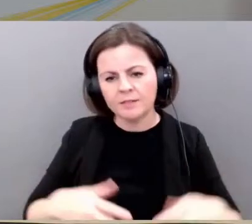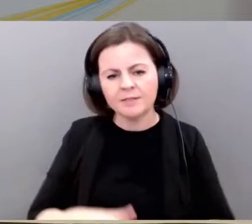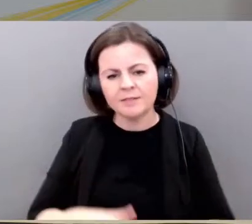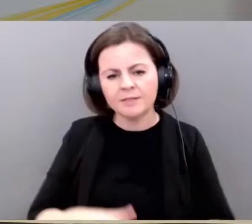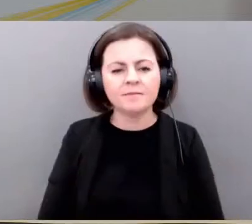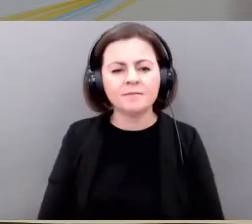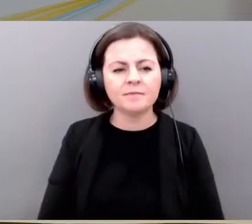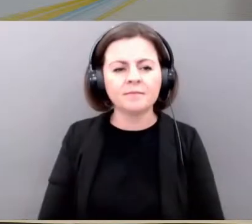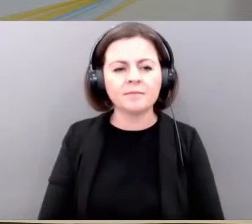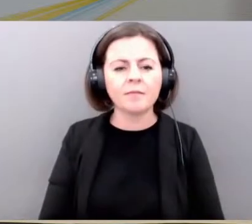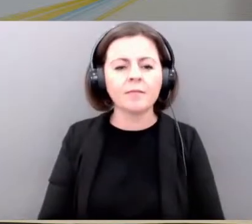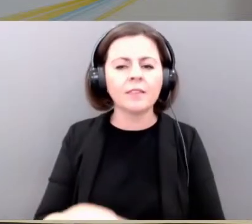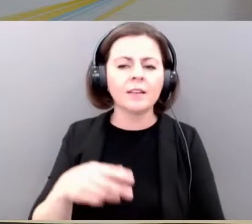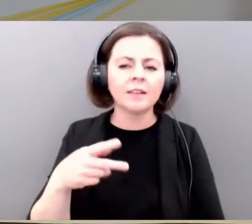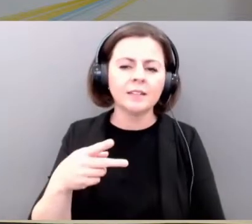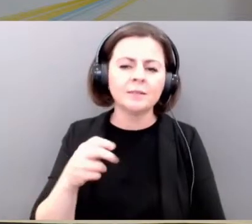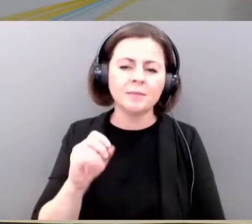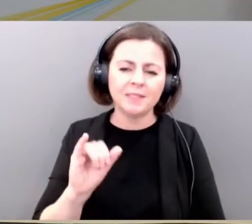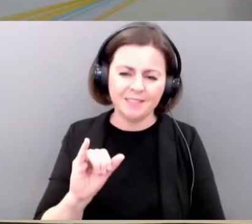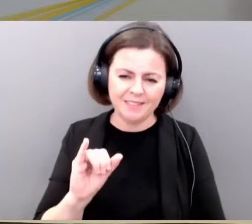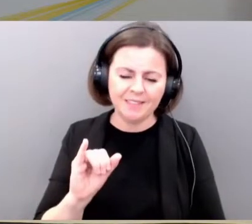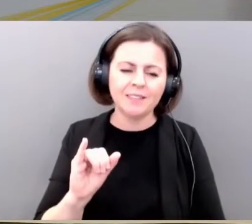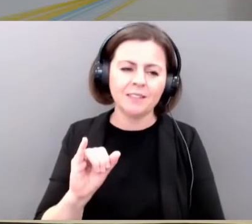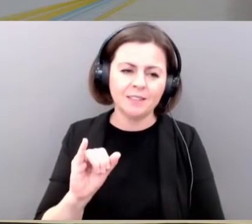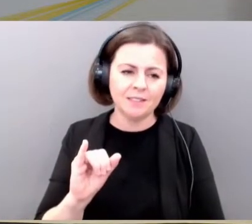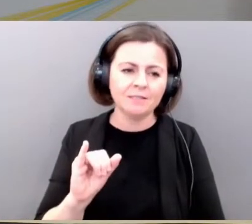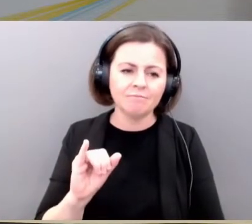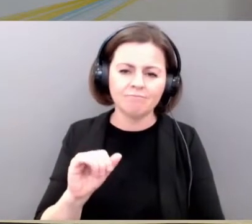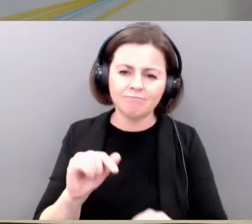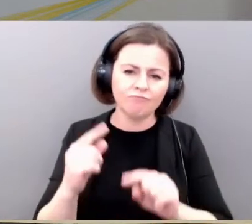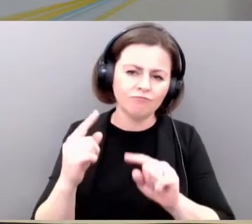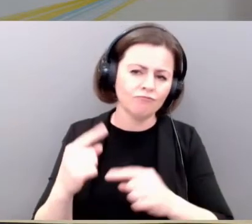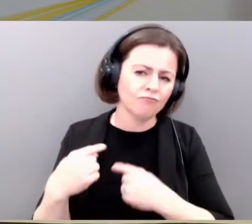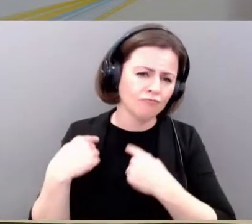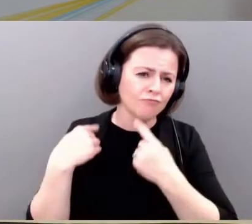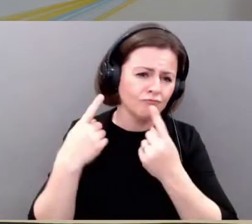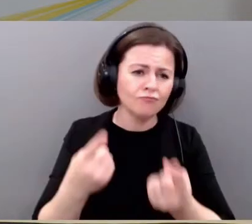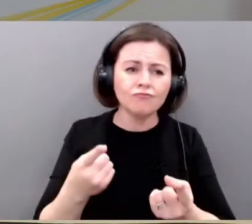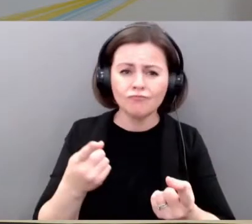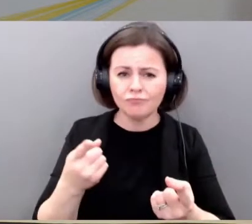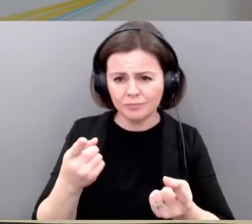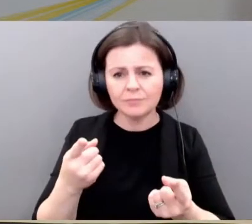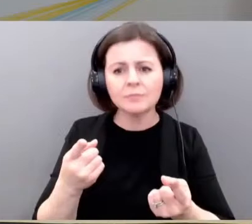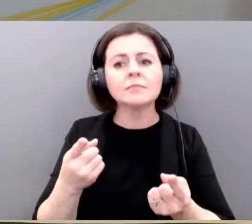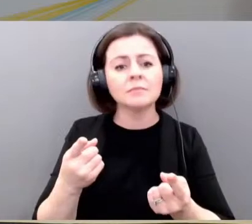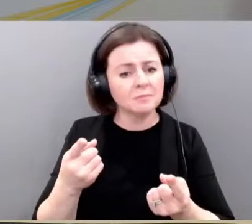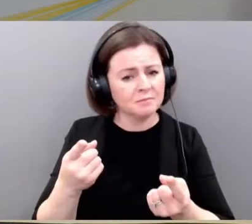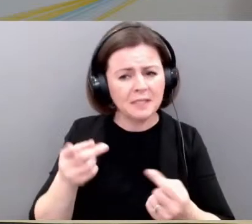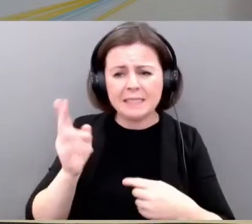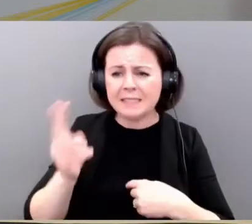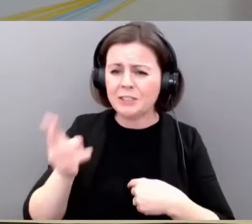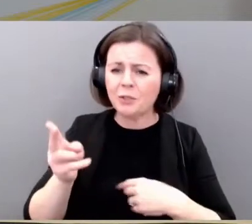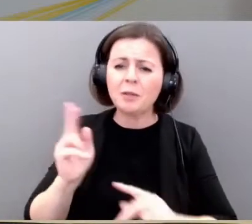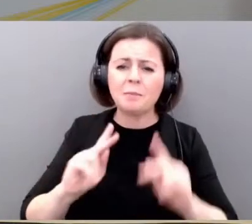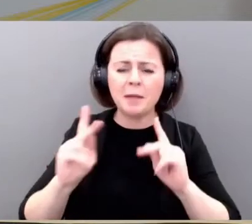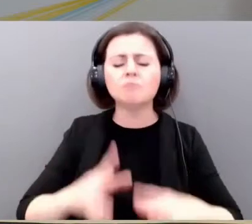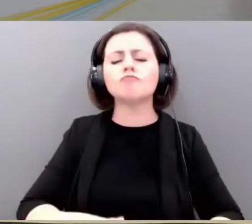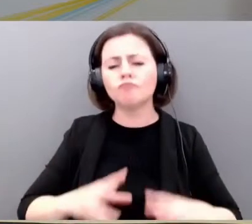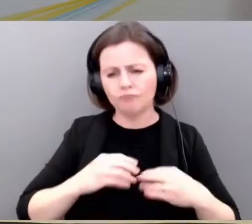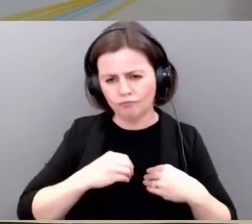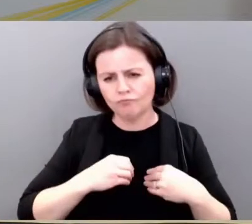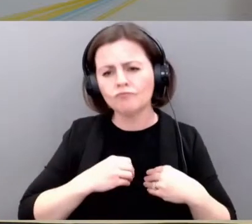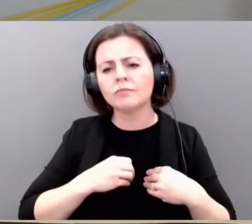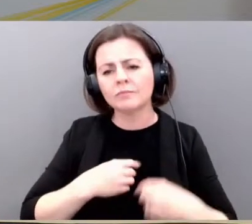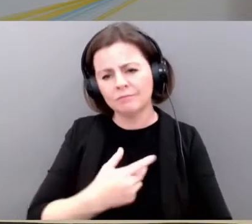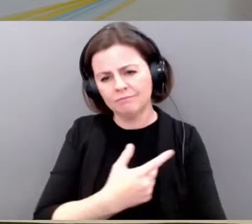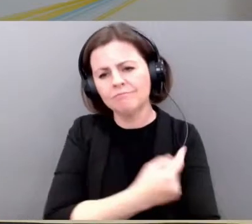has a long history of very good vaccine uptake. We have great